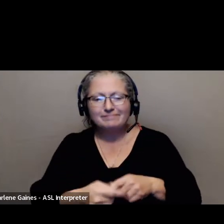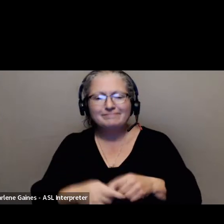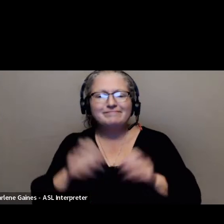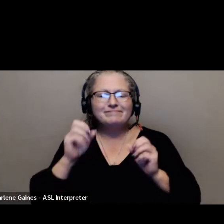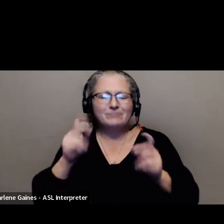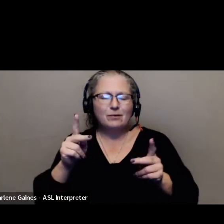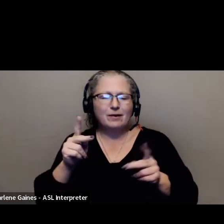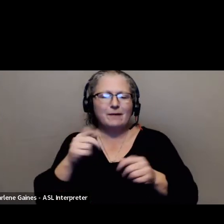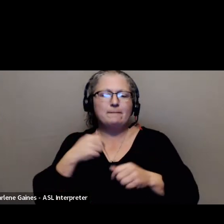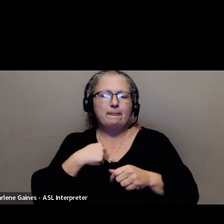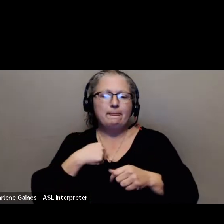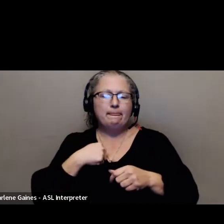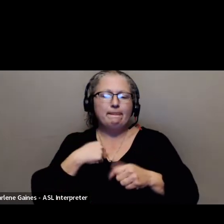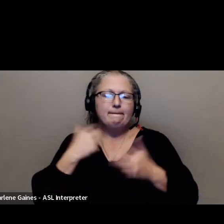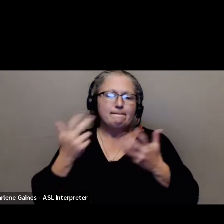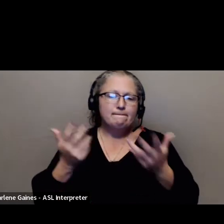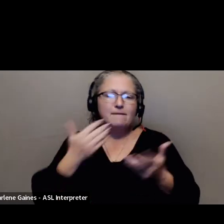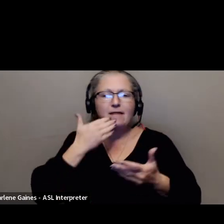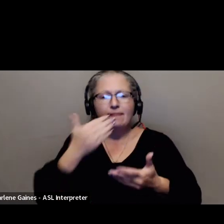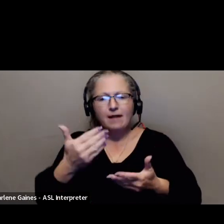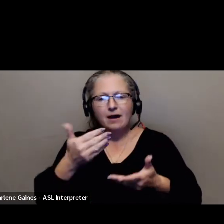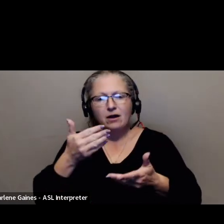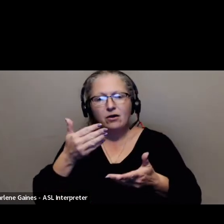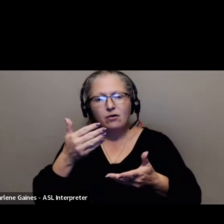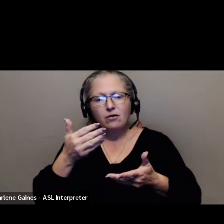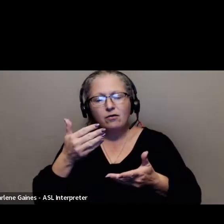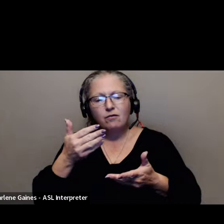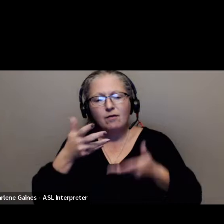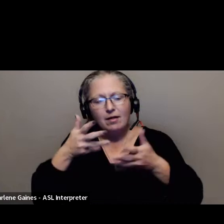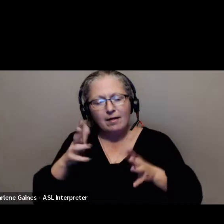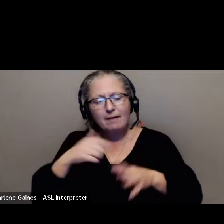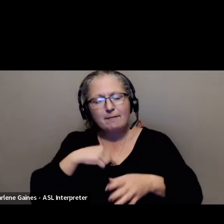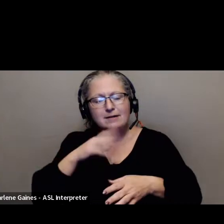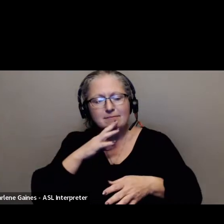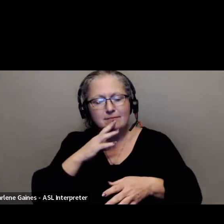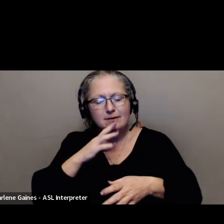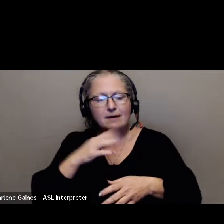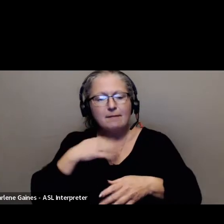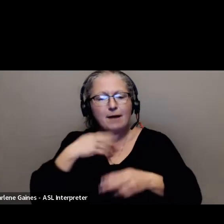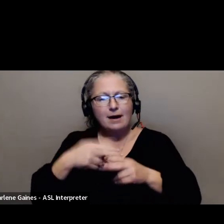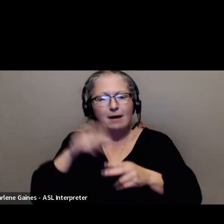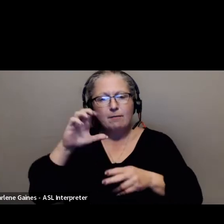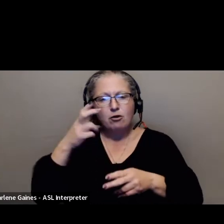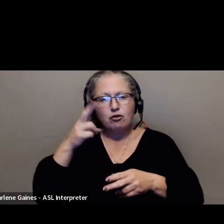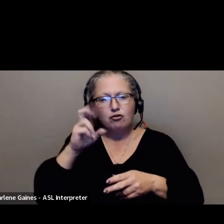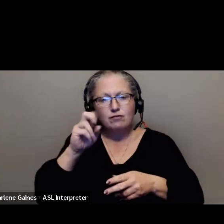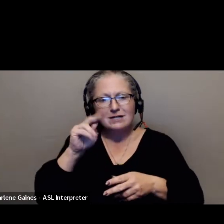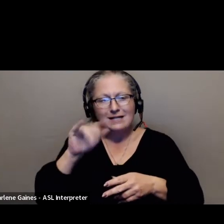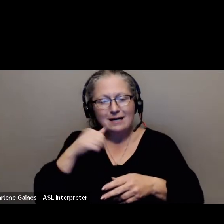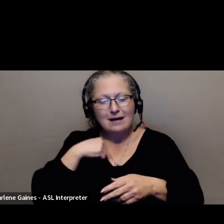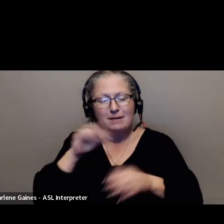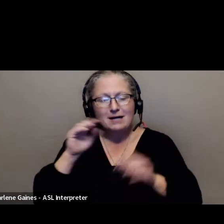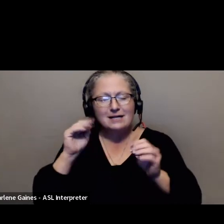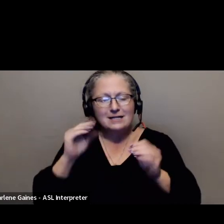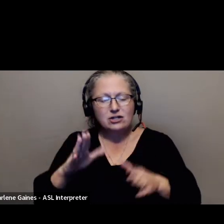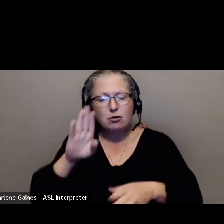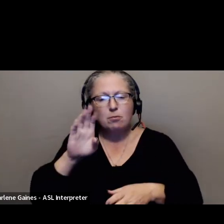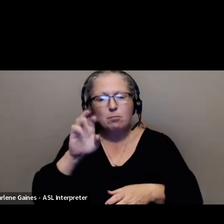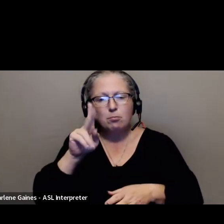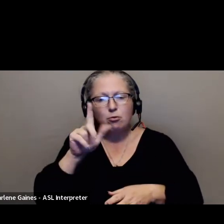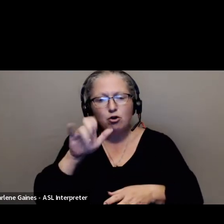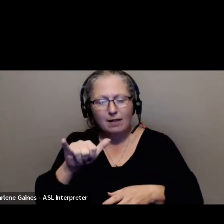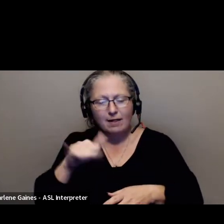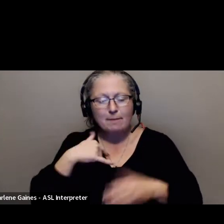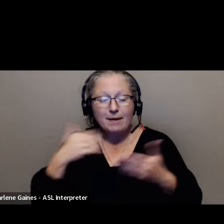cool. Thank you so much for giving me the chance to speak. My name is Christina. I'm a teacher in Berkeley, and I'm